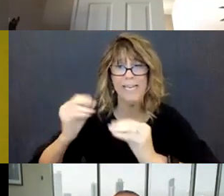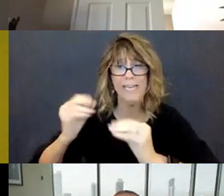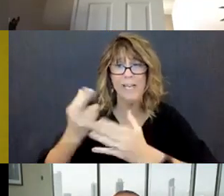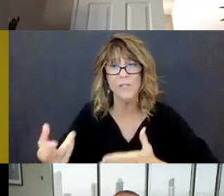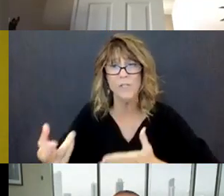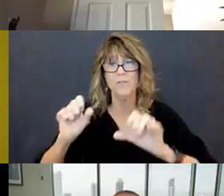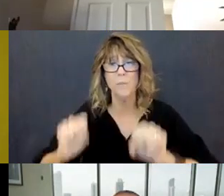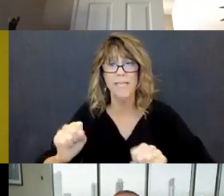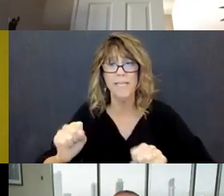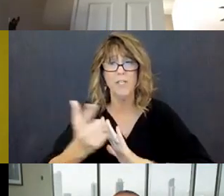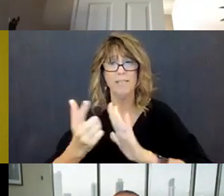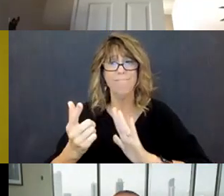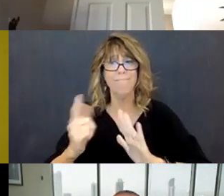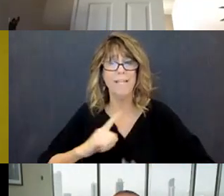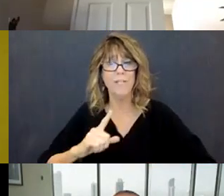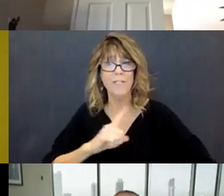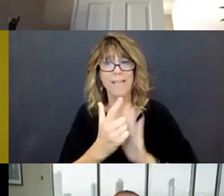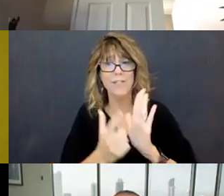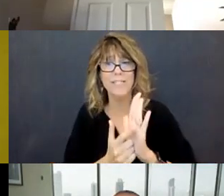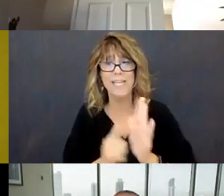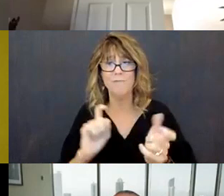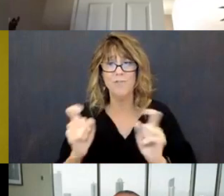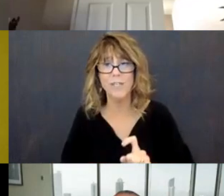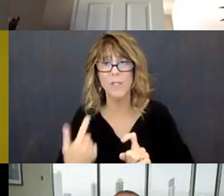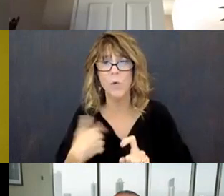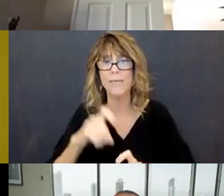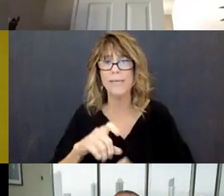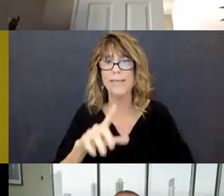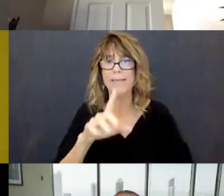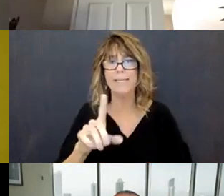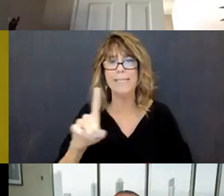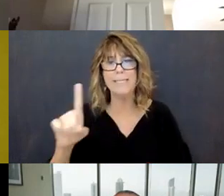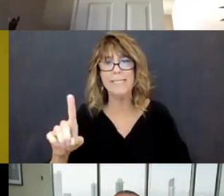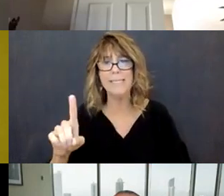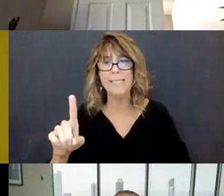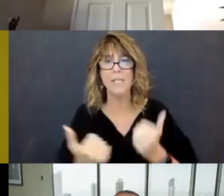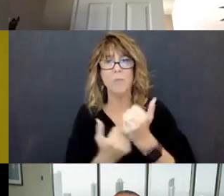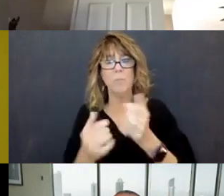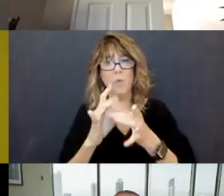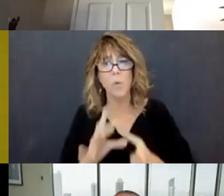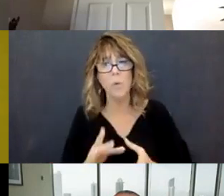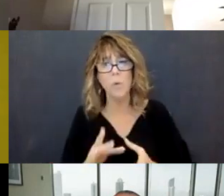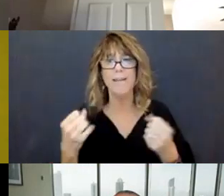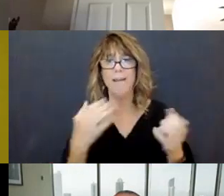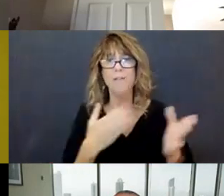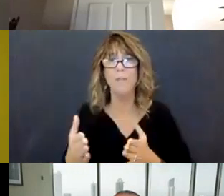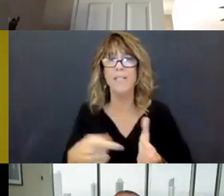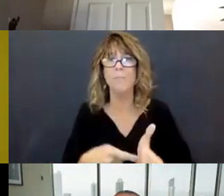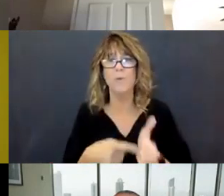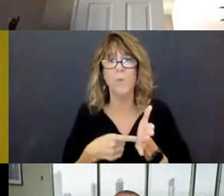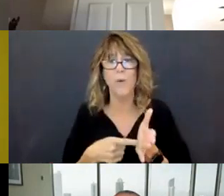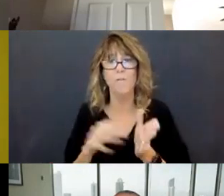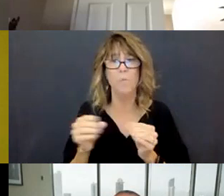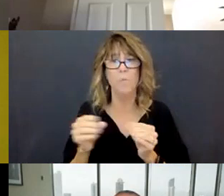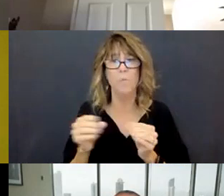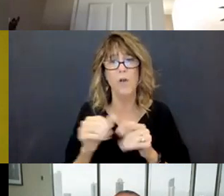well. We need DDD support coordinators and health plans to be required for additional training on